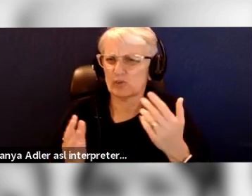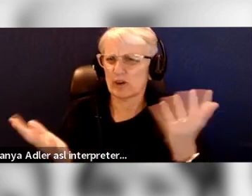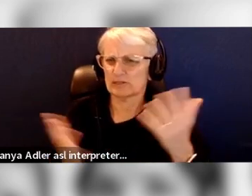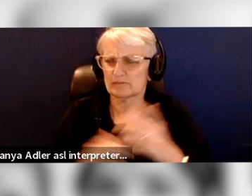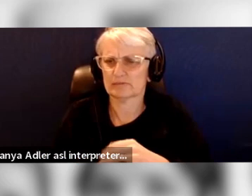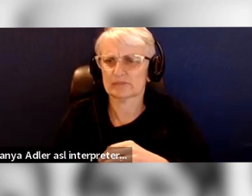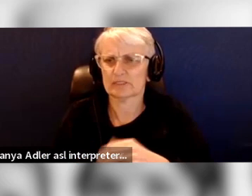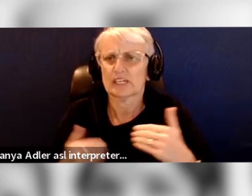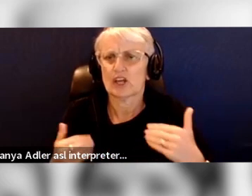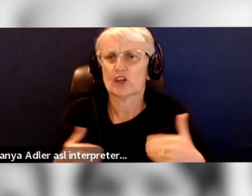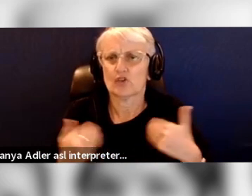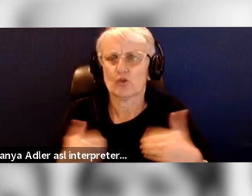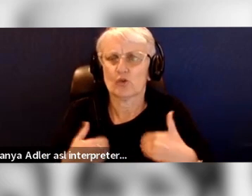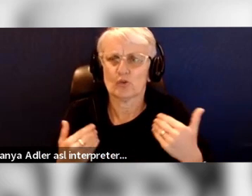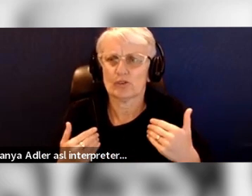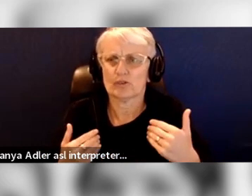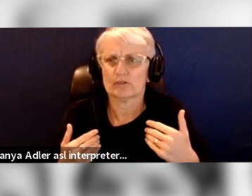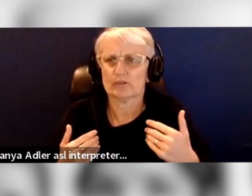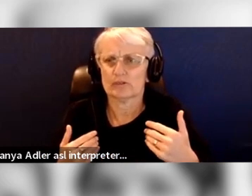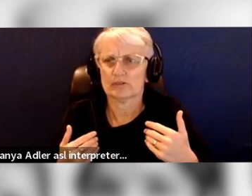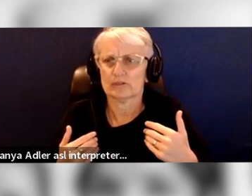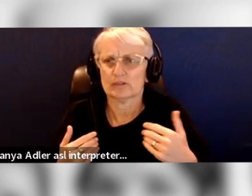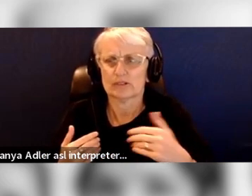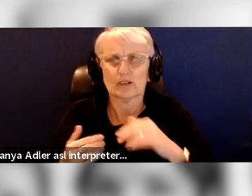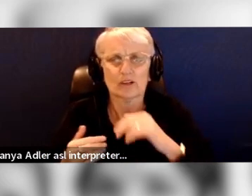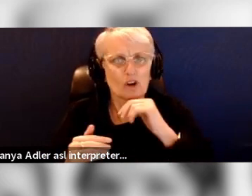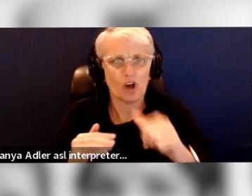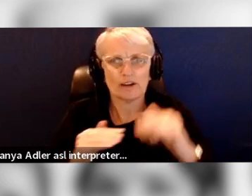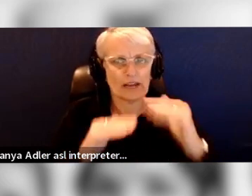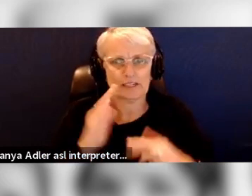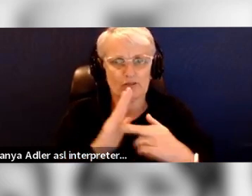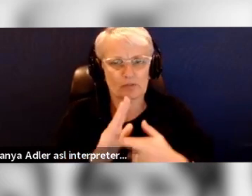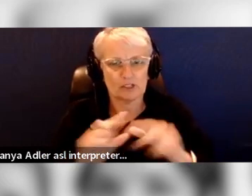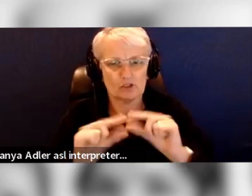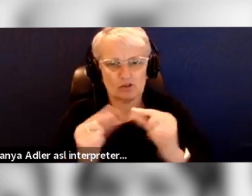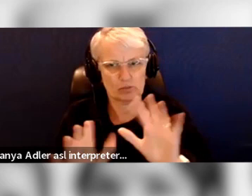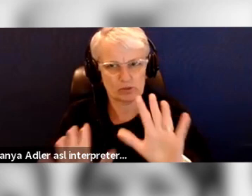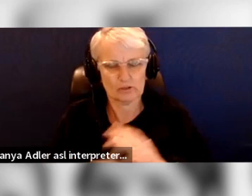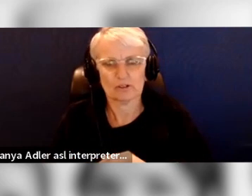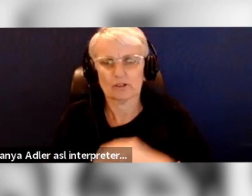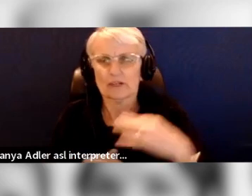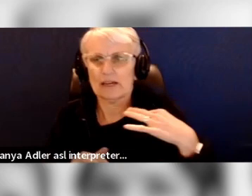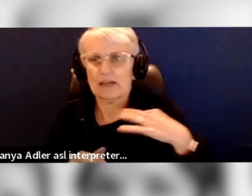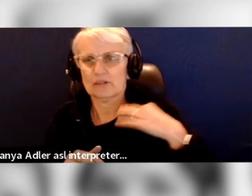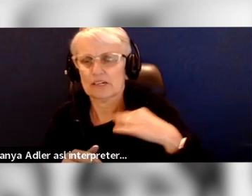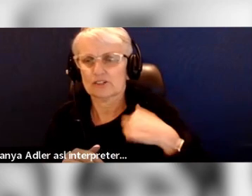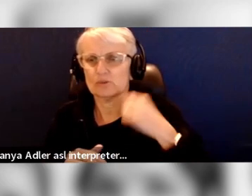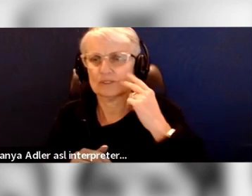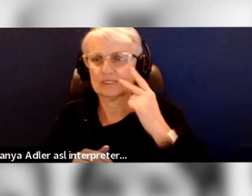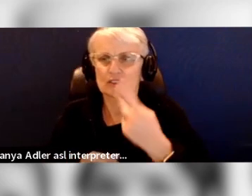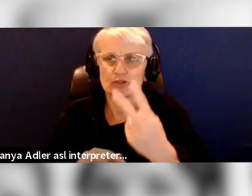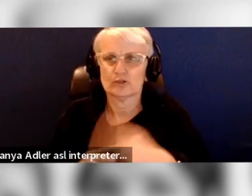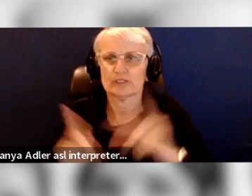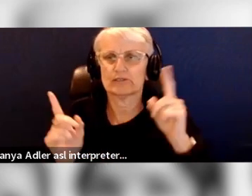Youth considered, so just to clarify, youth are not an underrepresented group for this program. And on the application form, you'll see 2 different questions